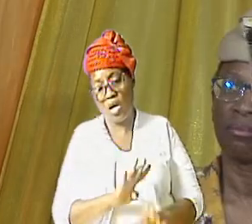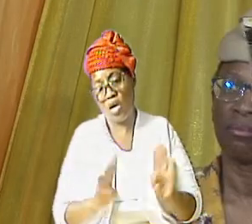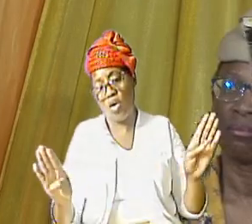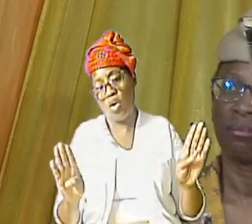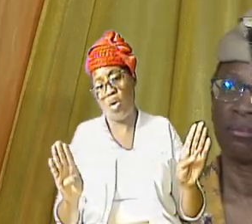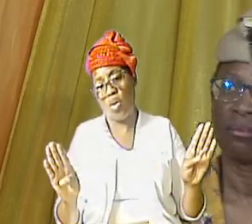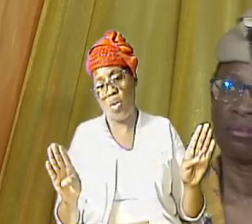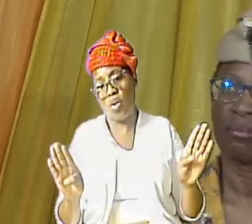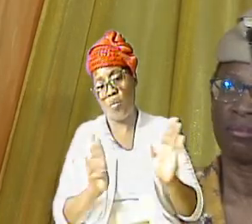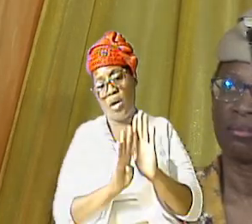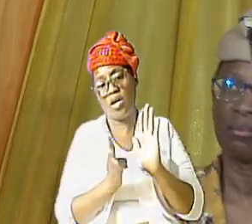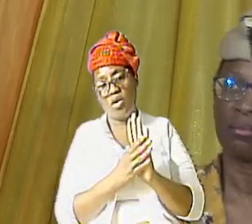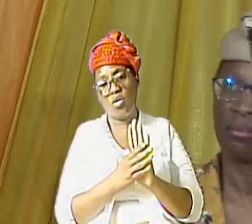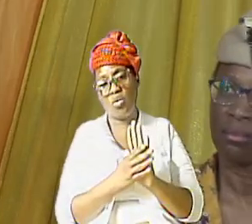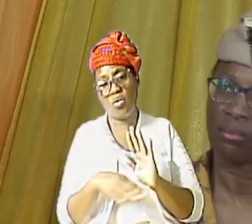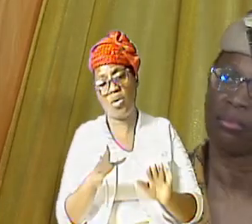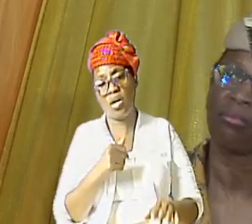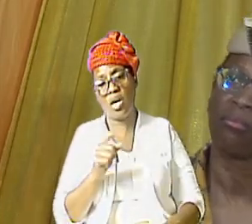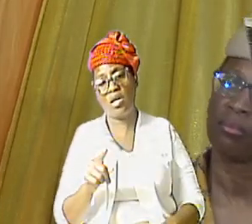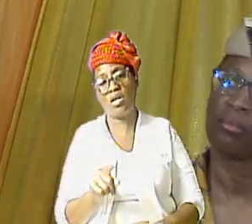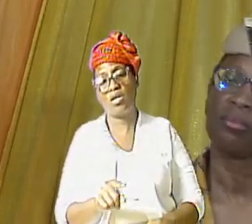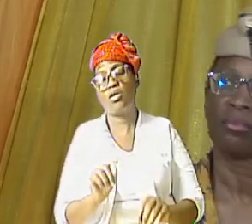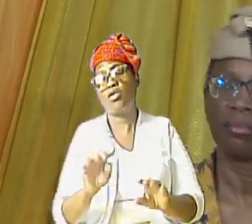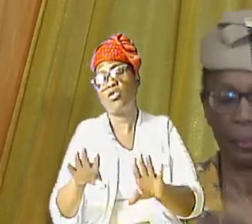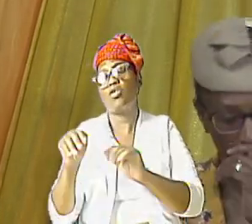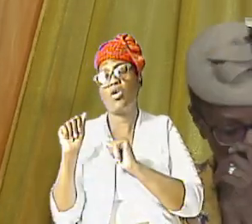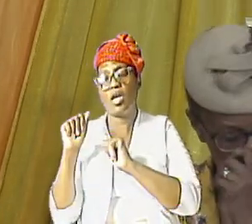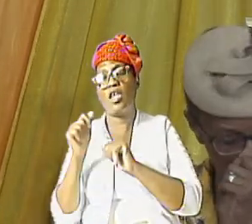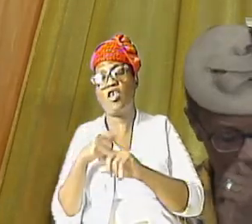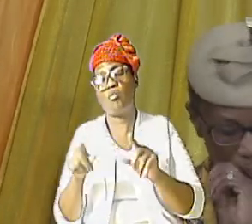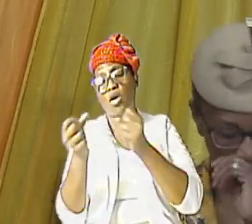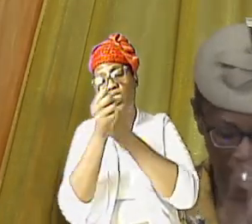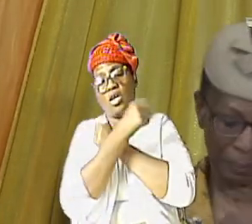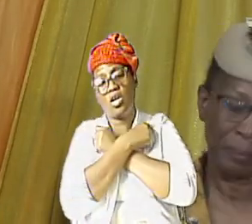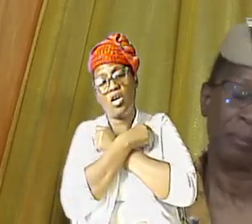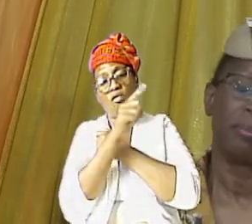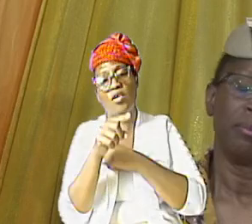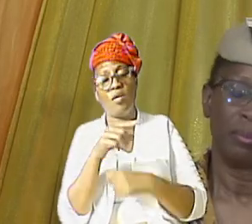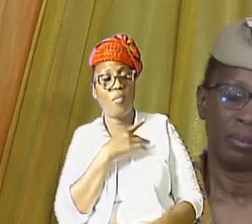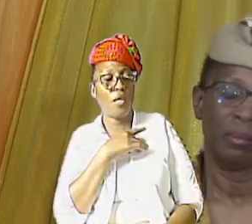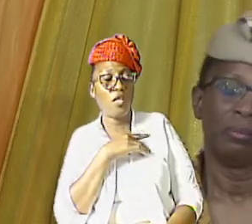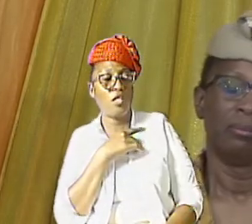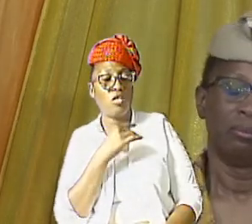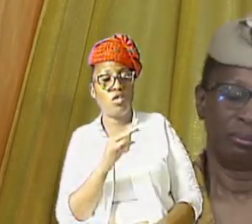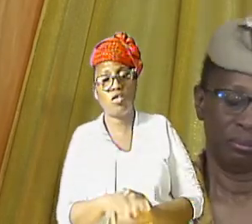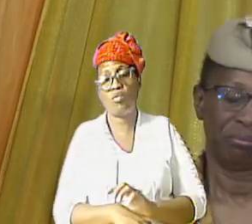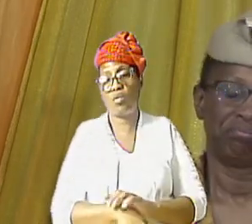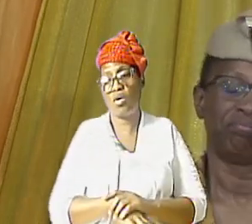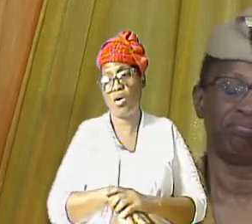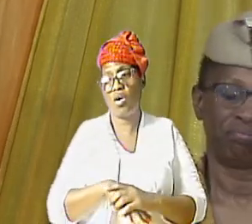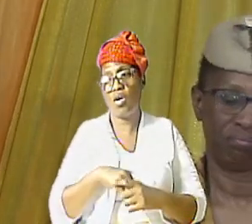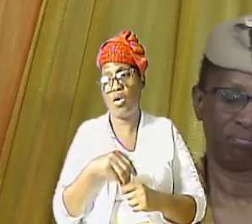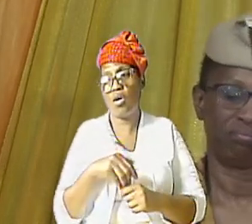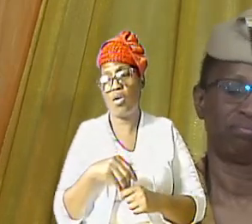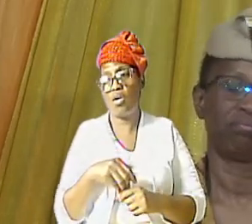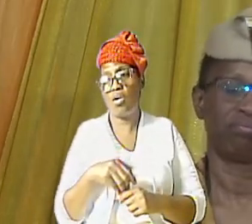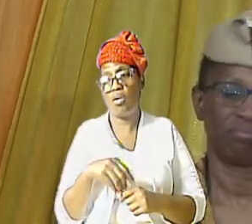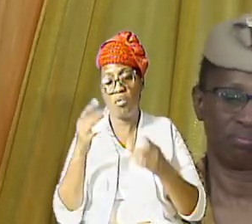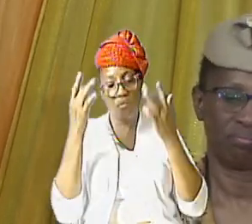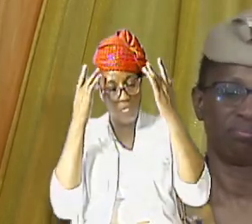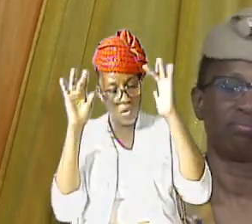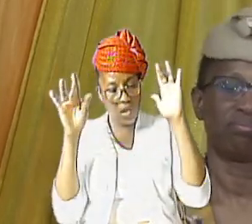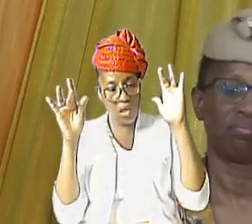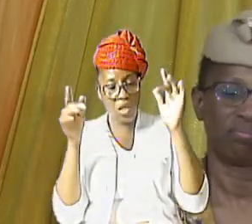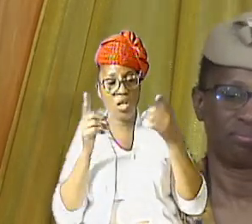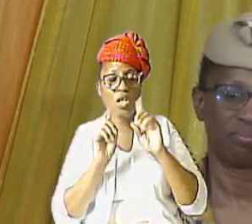and you're gone. And God, I didn't even understand, I never paid that. But the love that I experienced in that season outweighed the hate and the